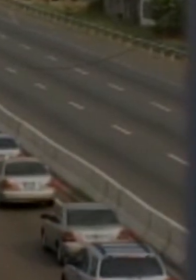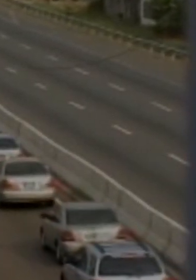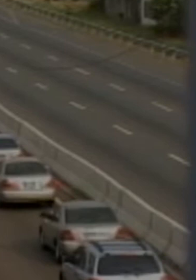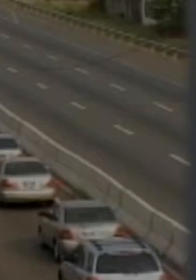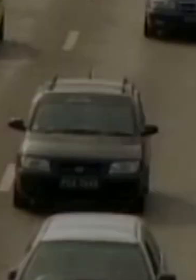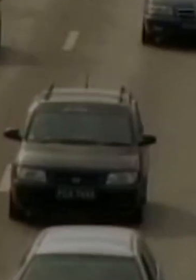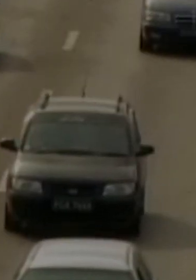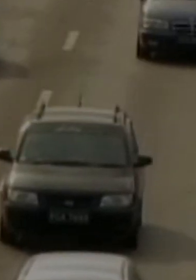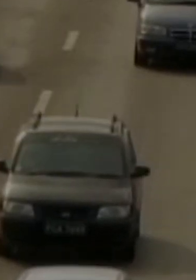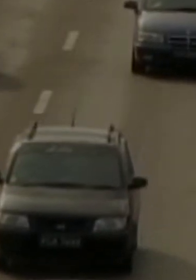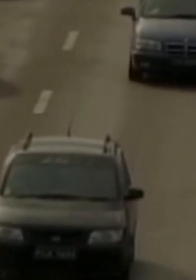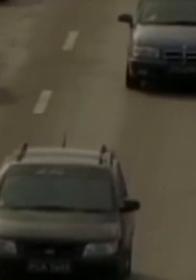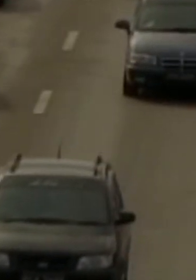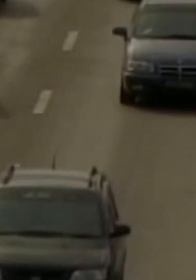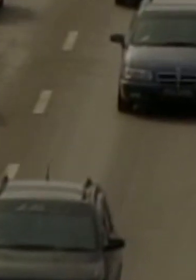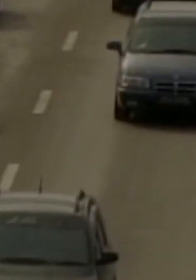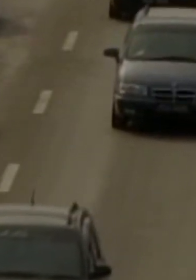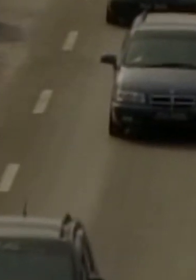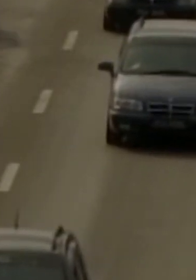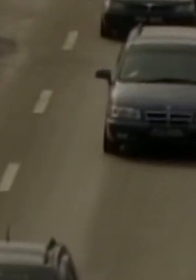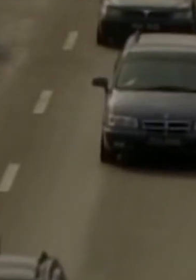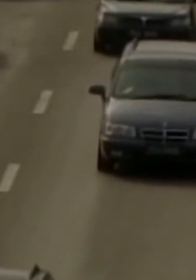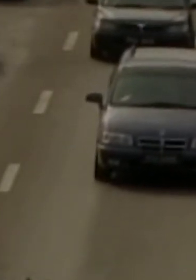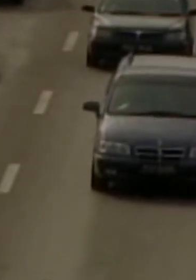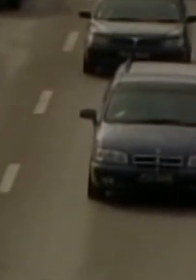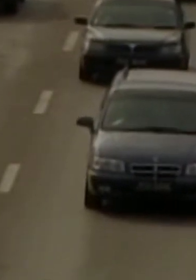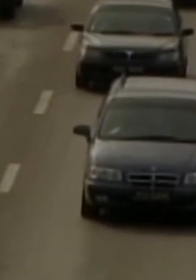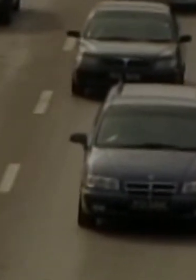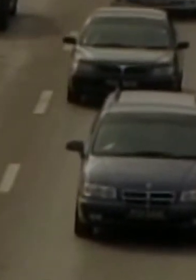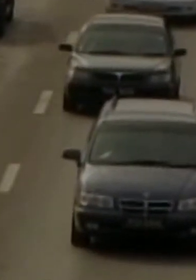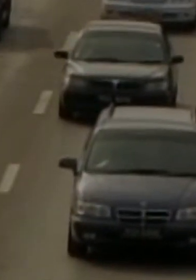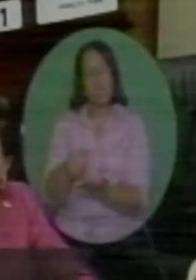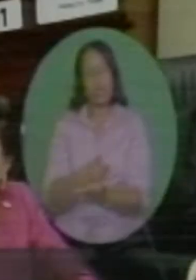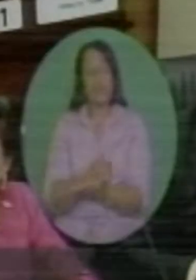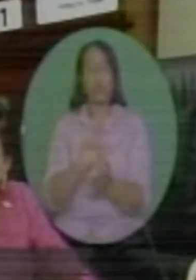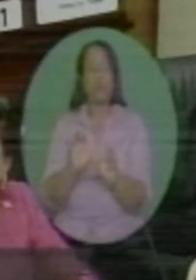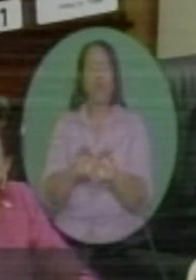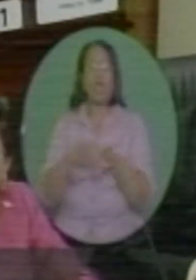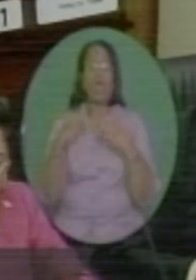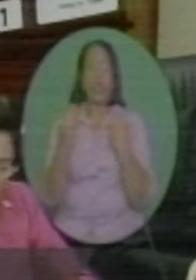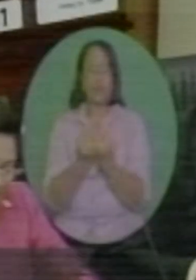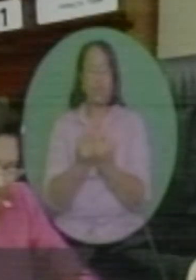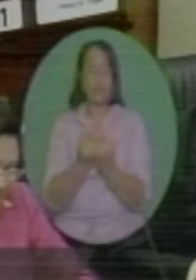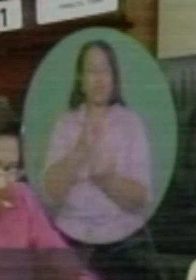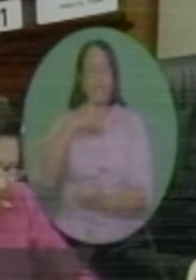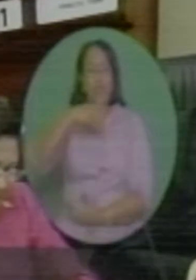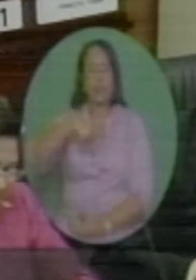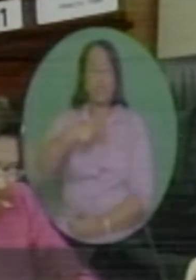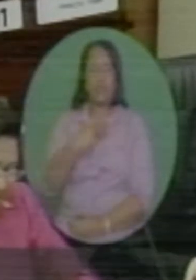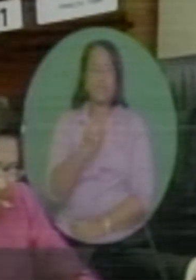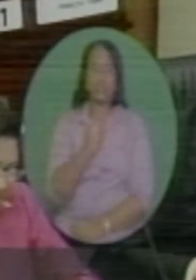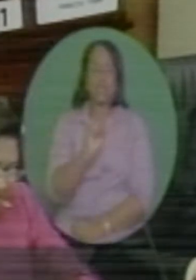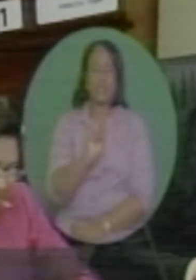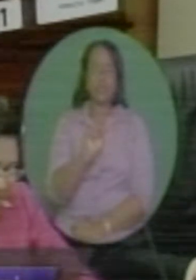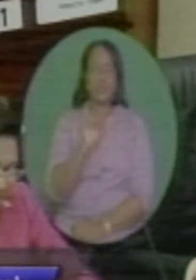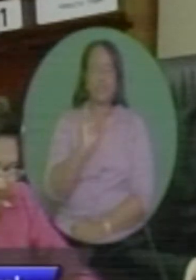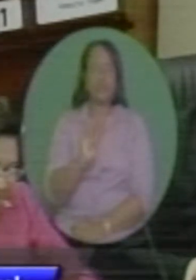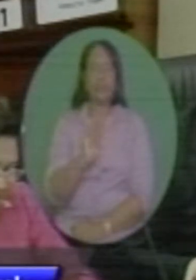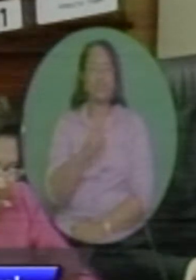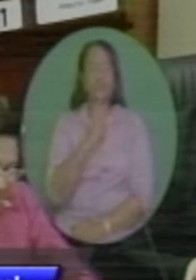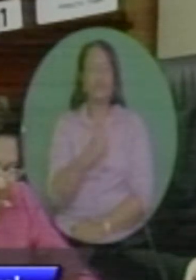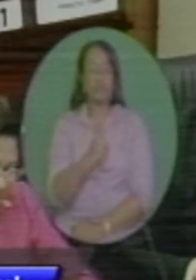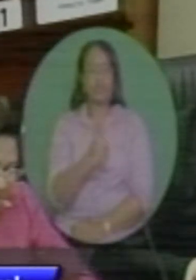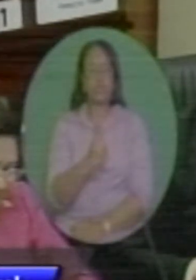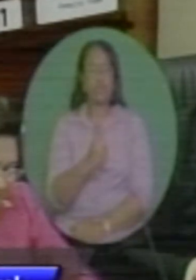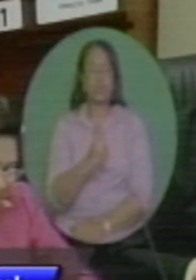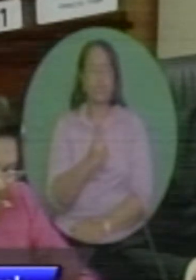new company with the purpose of adding value through its placement on a local market. Phase one would involve an expenditure of